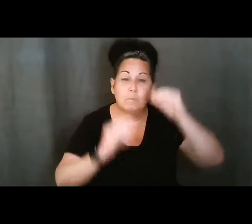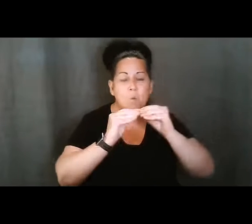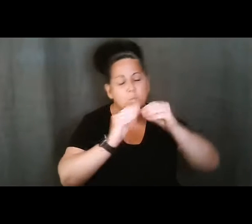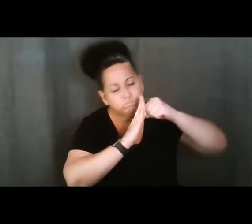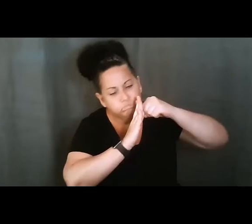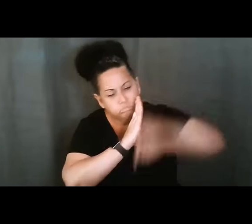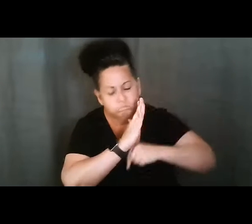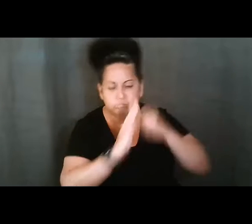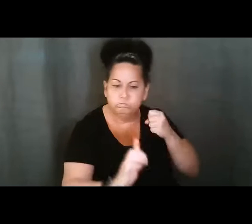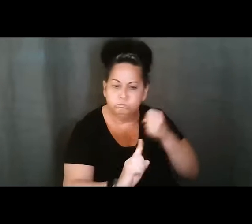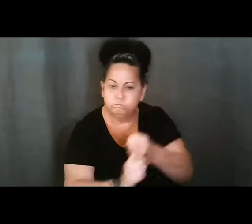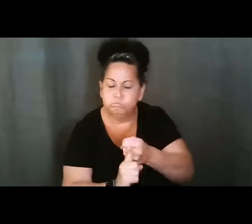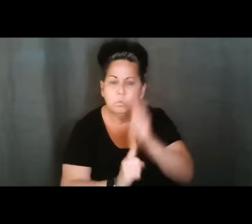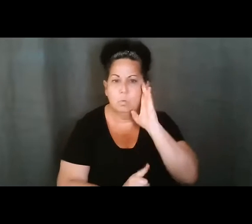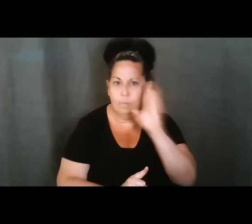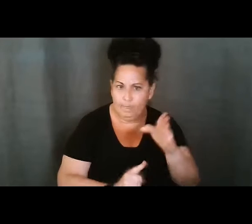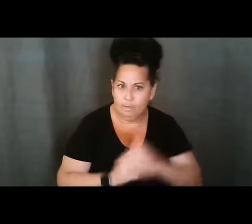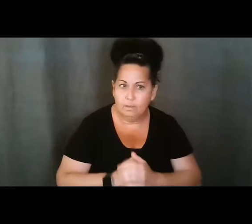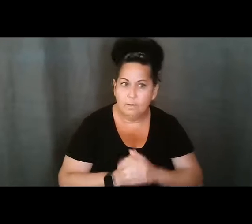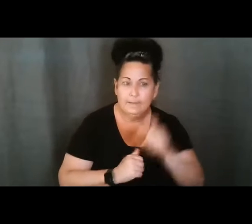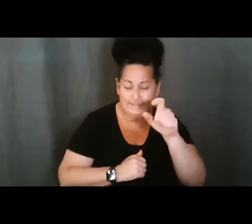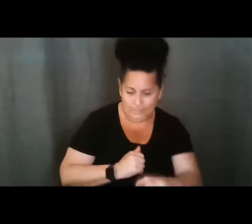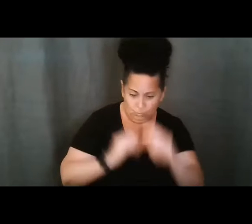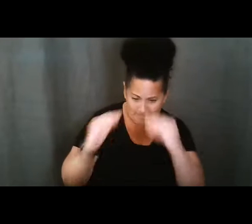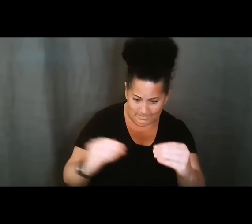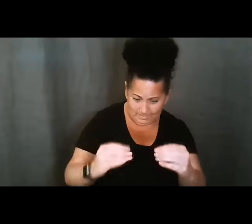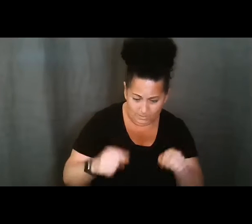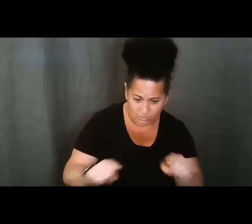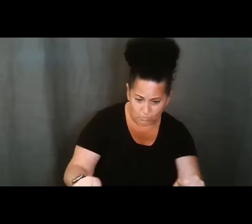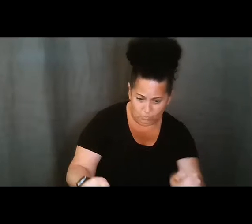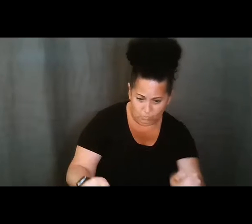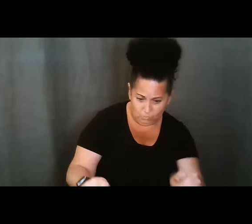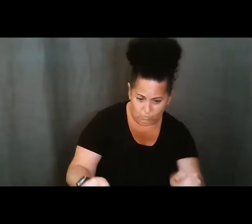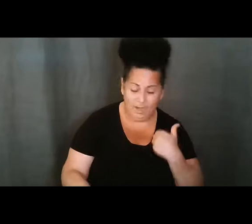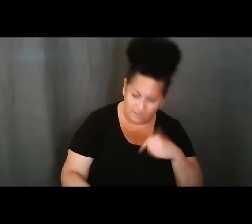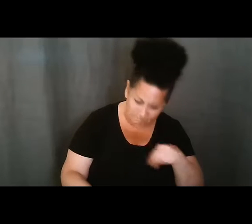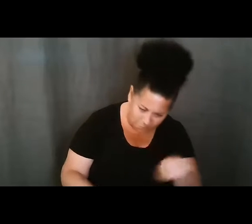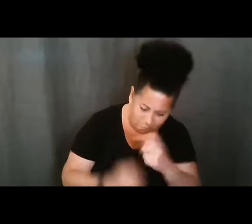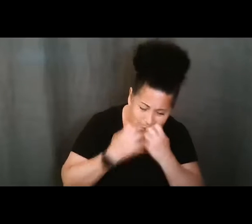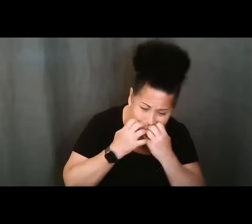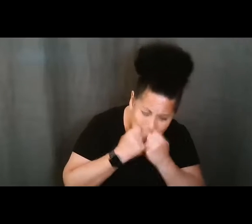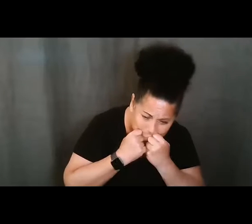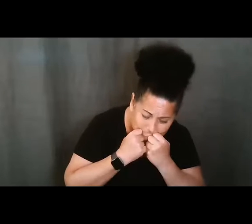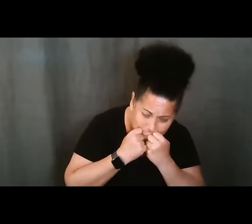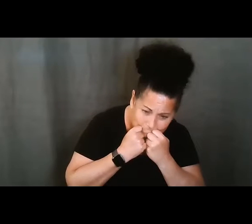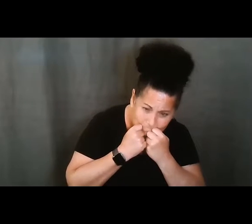be. We have to teach them when they're young, that word malleable means we're able to mold it and stretch it